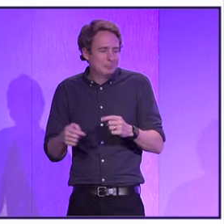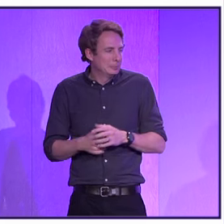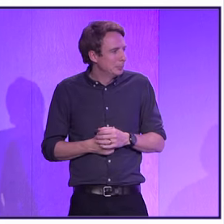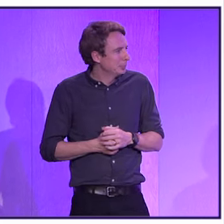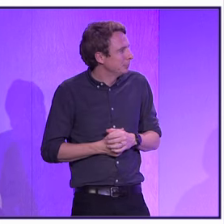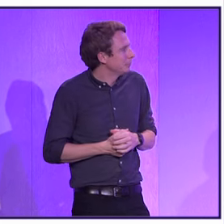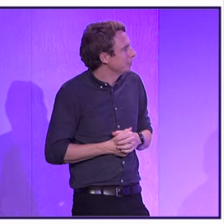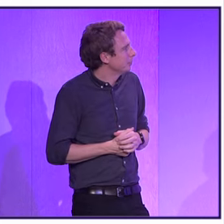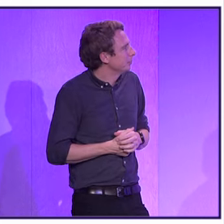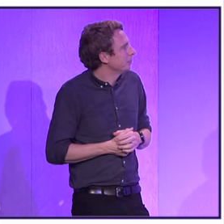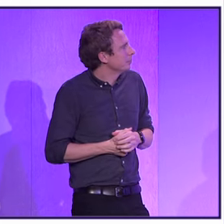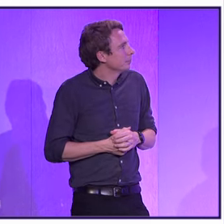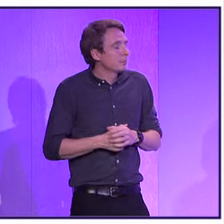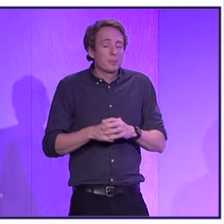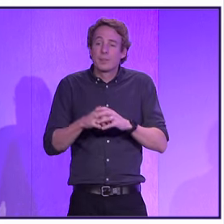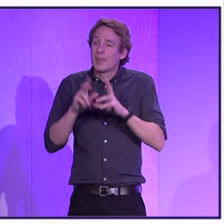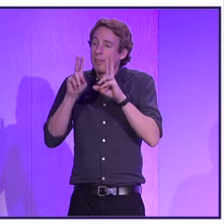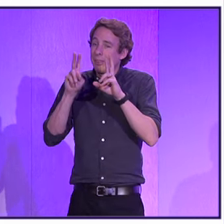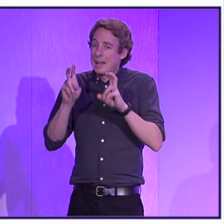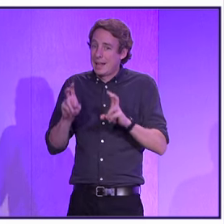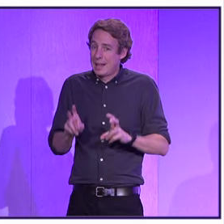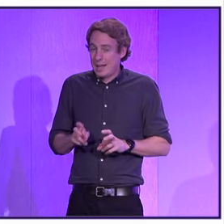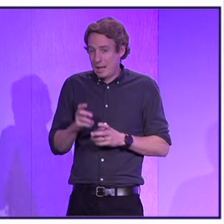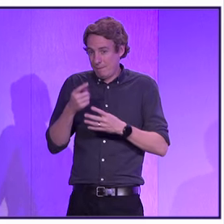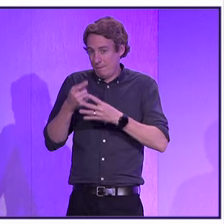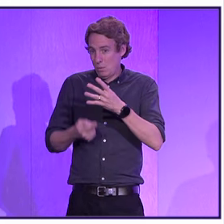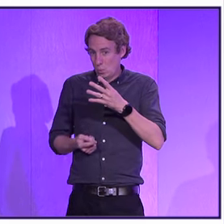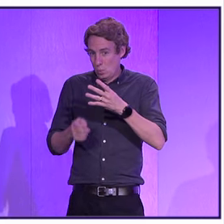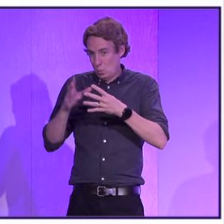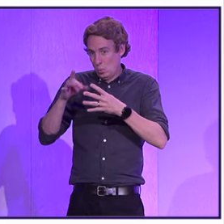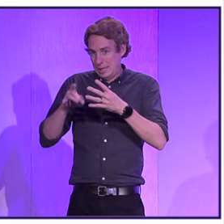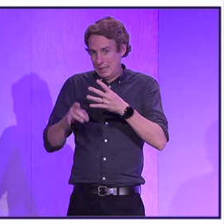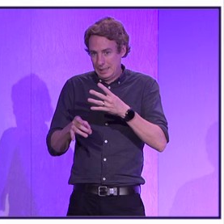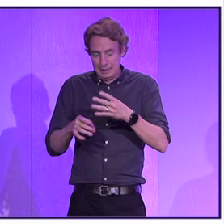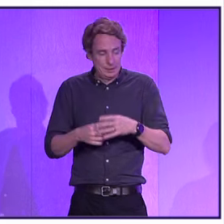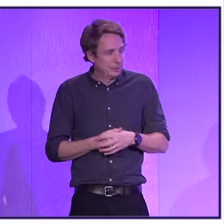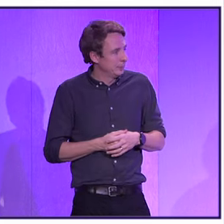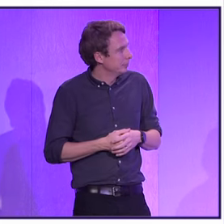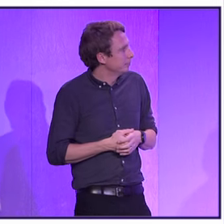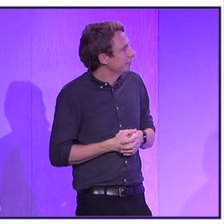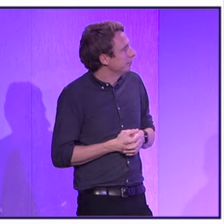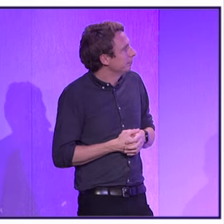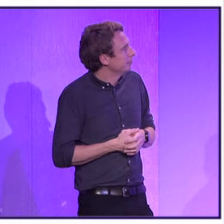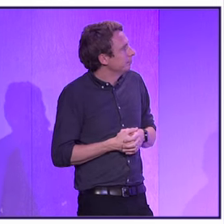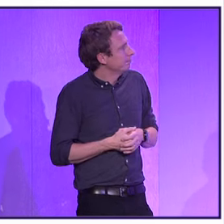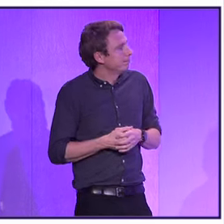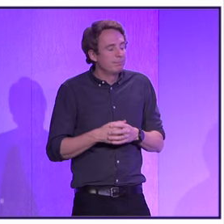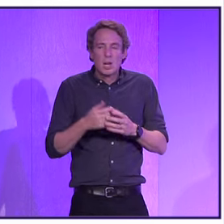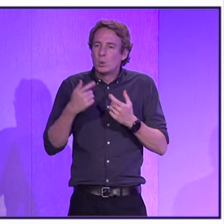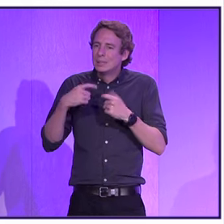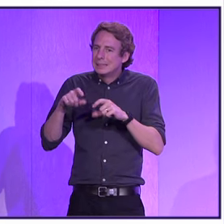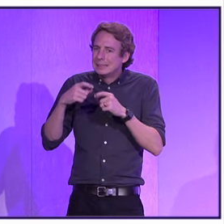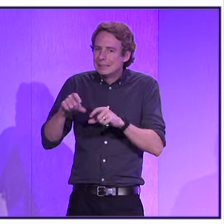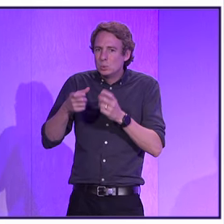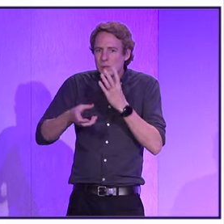So there's going to be four connecting themes I'm going to try and cover in this talk. So we're going to start with the why of continuous